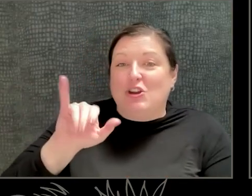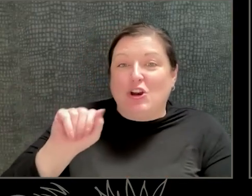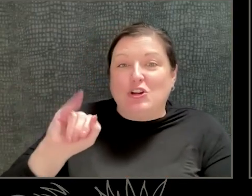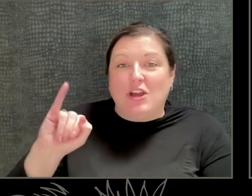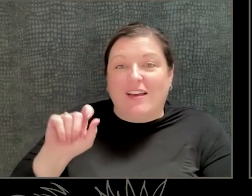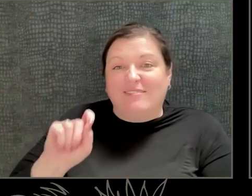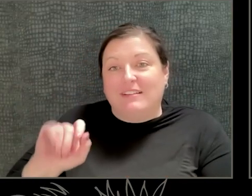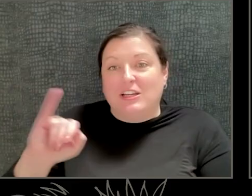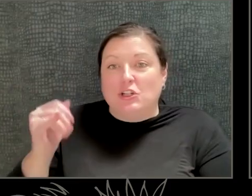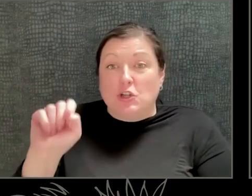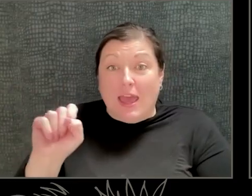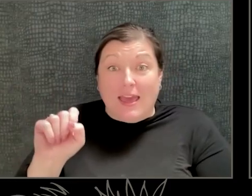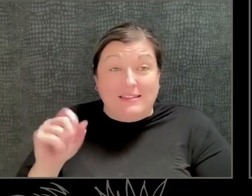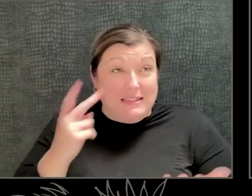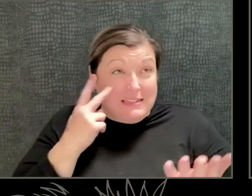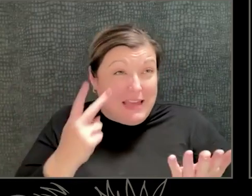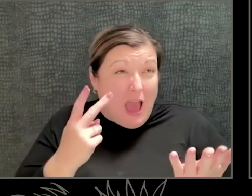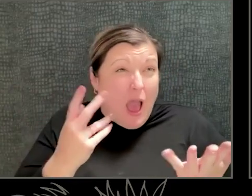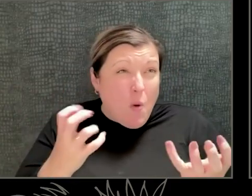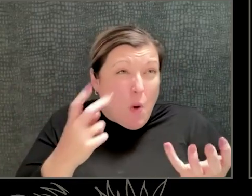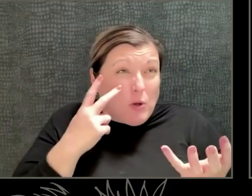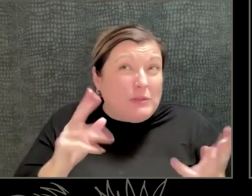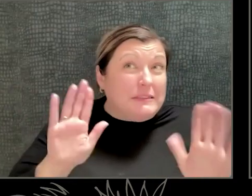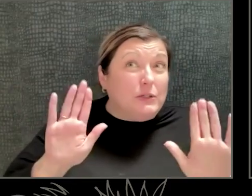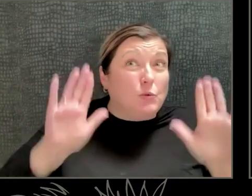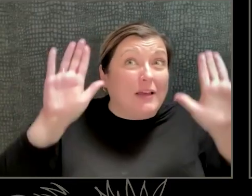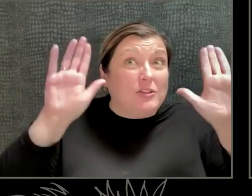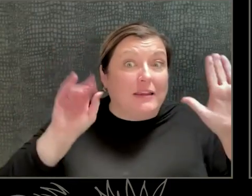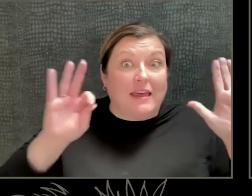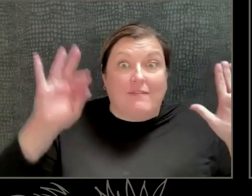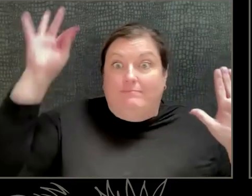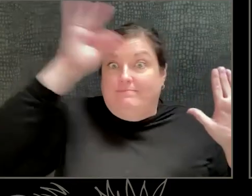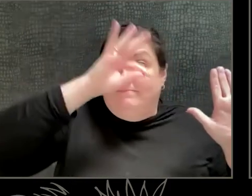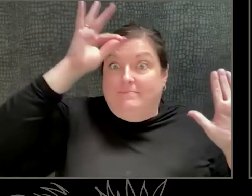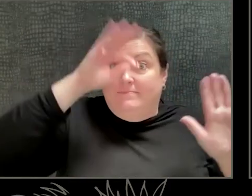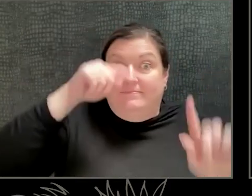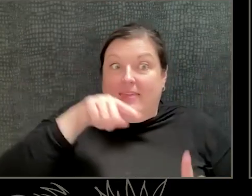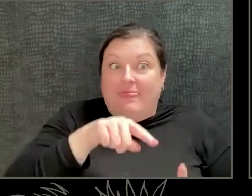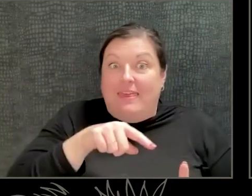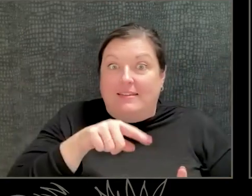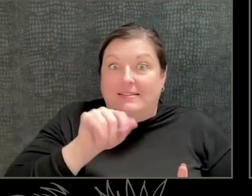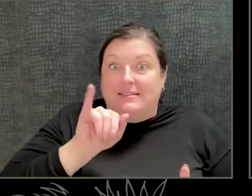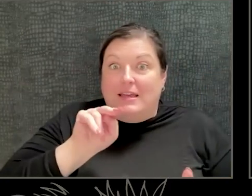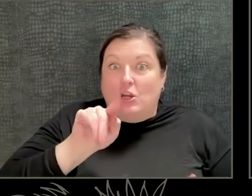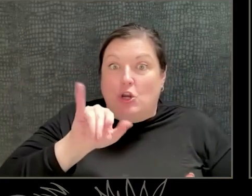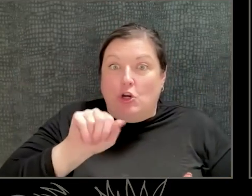like to see a raise of hands. Raise your hand if you do not know what Inertia.js is.